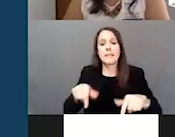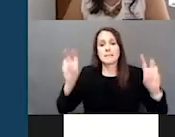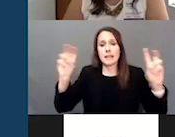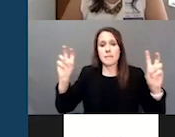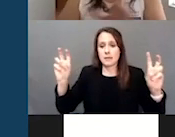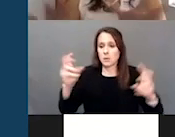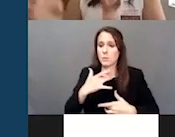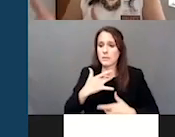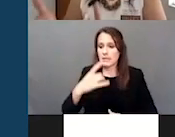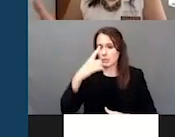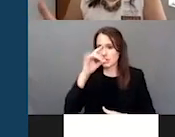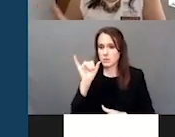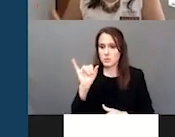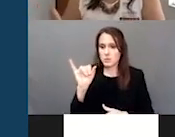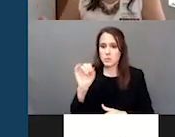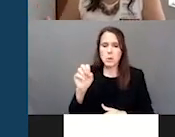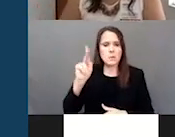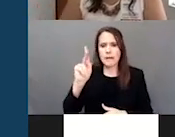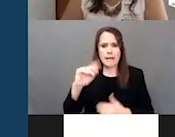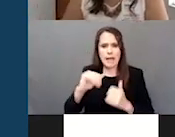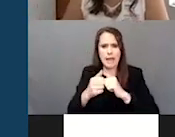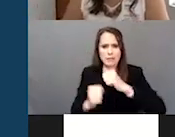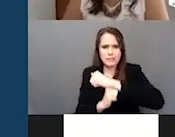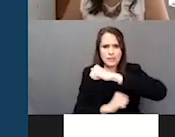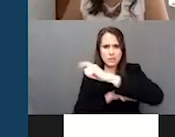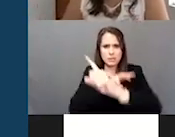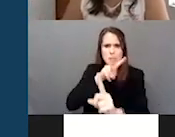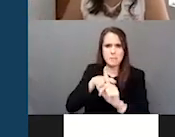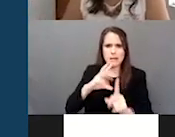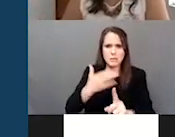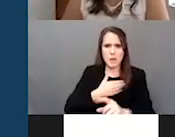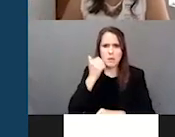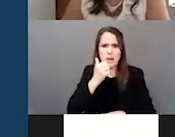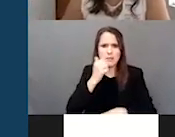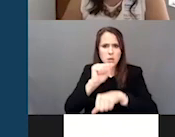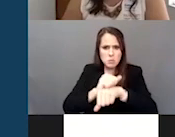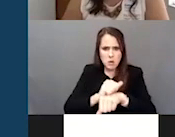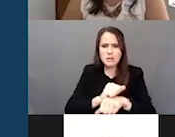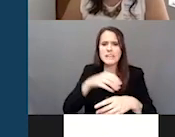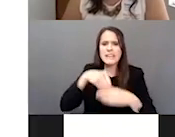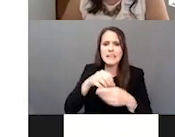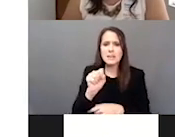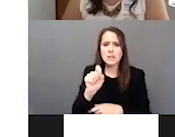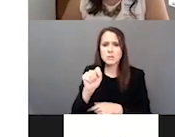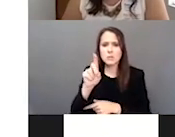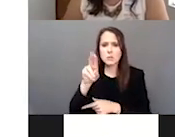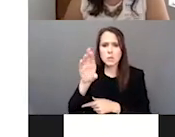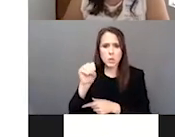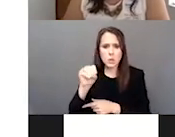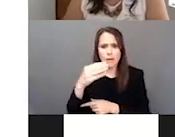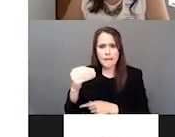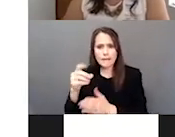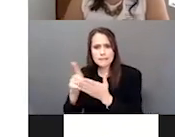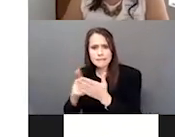to think, okay, so how is this framework applicable to the work that we do in studios and design classrooms? So this